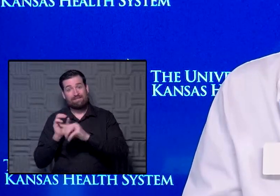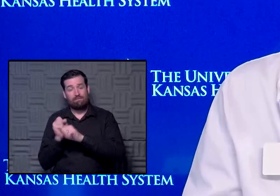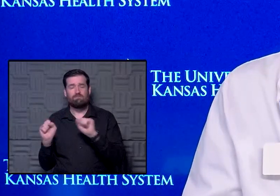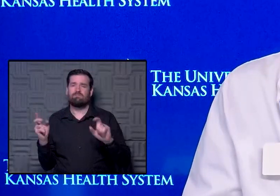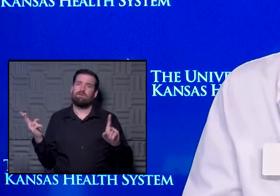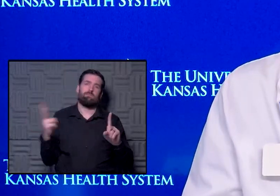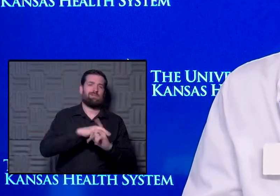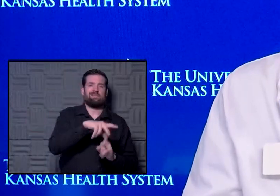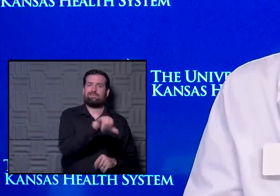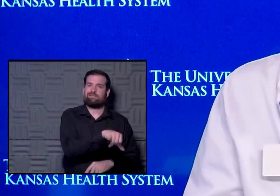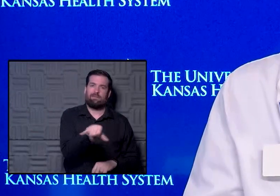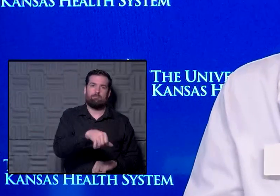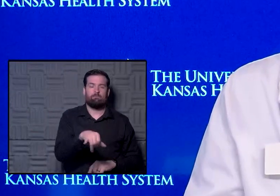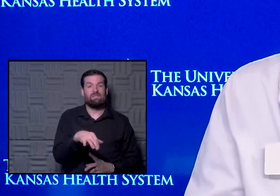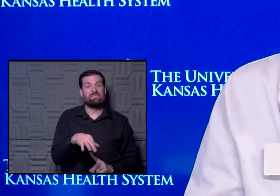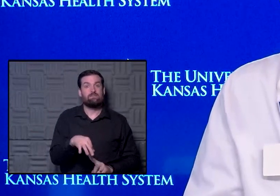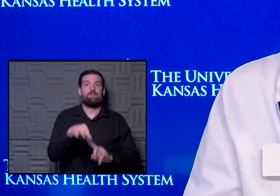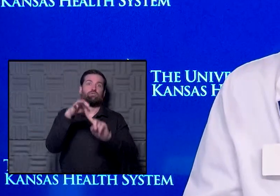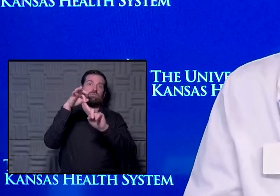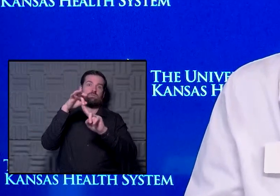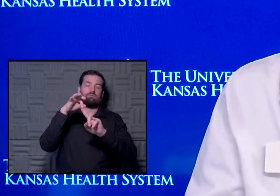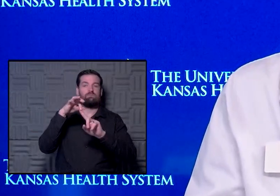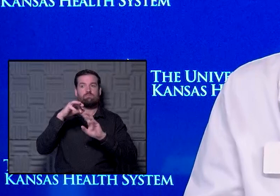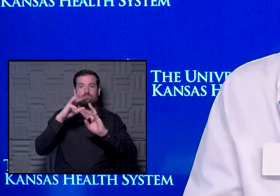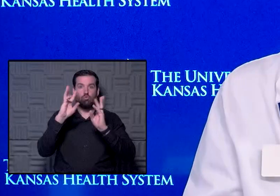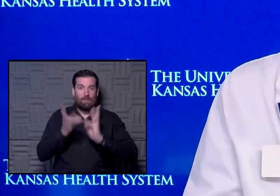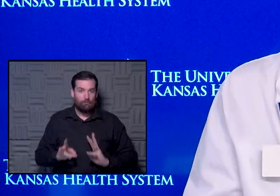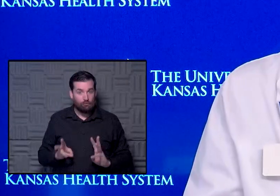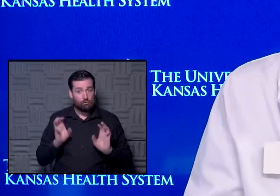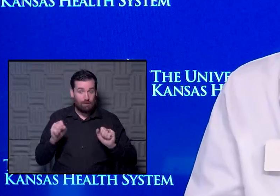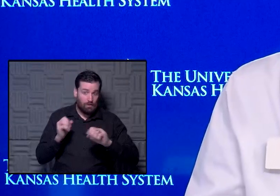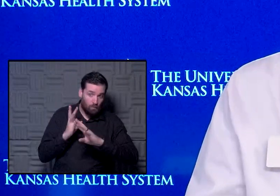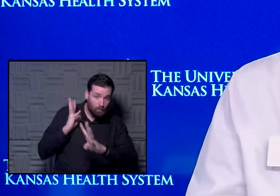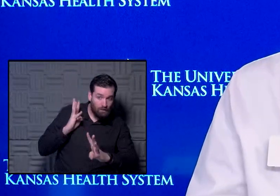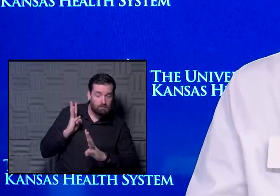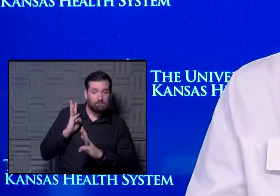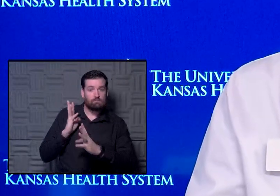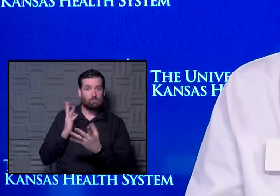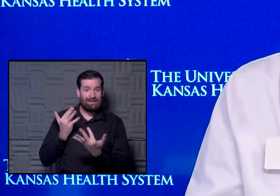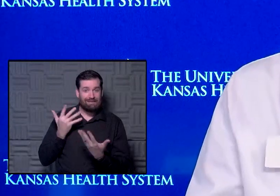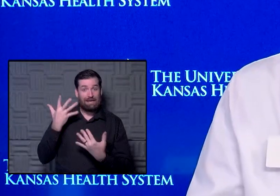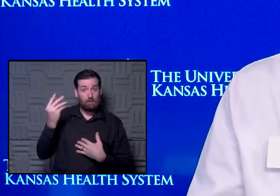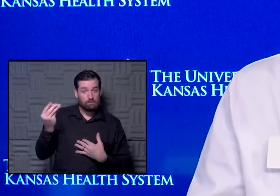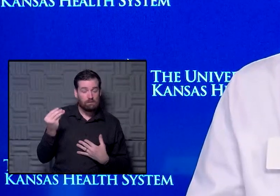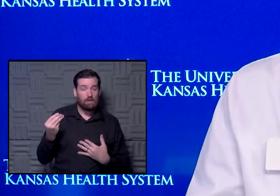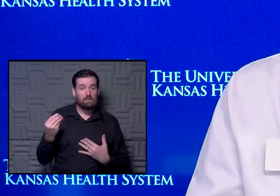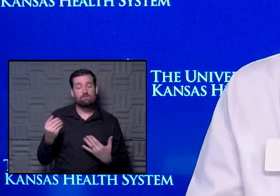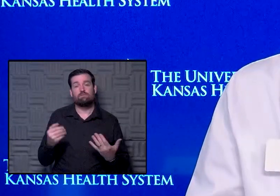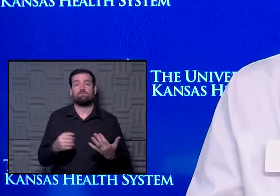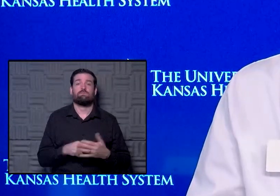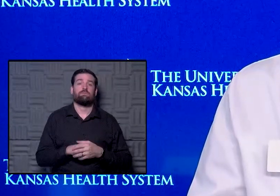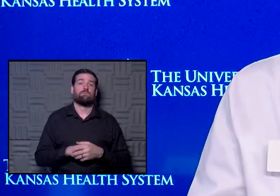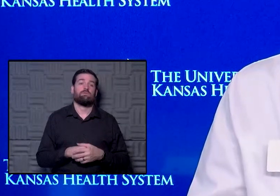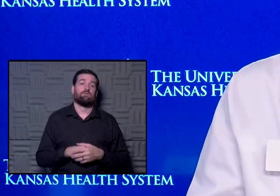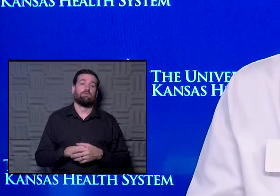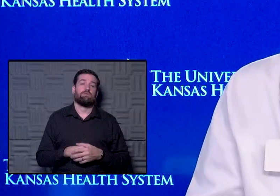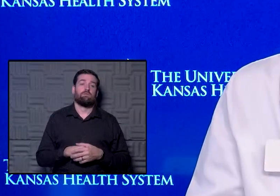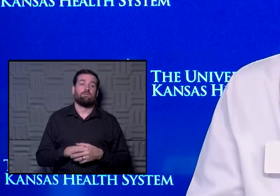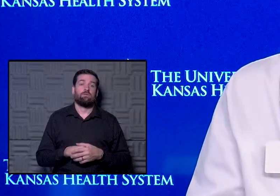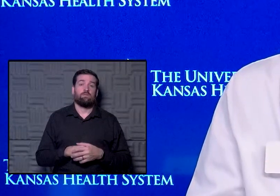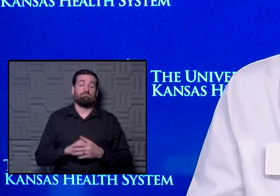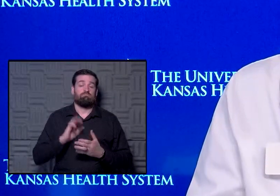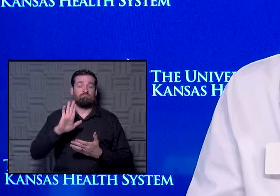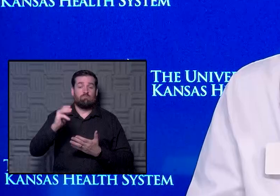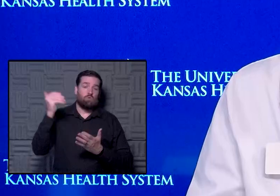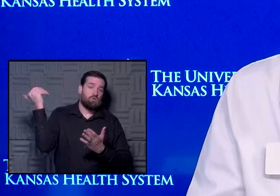apply the same way here, especially if the weather is conducive to having that waiting and distancing, being outside, and your